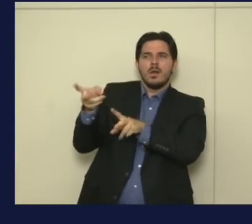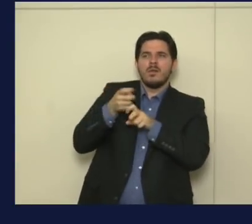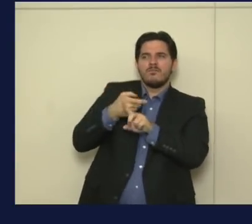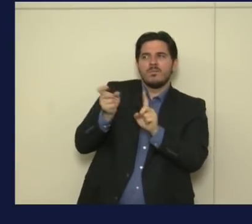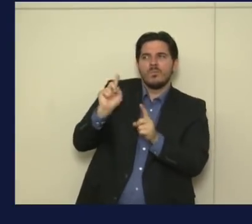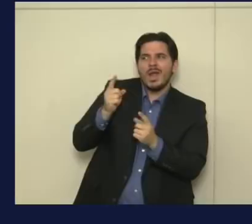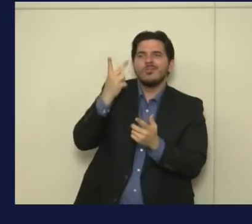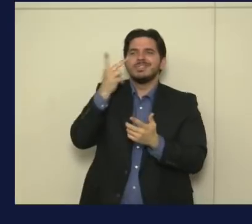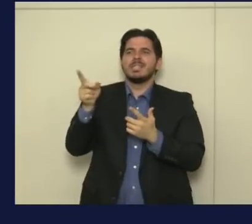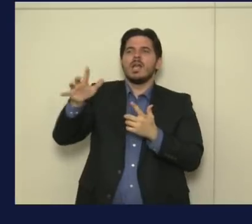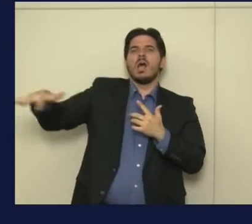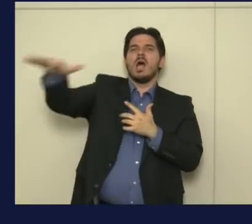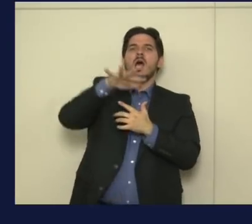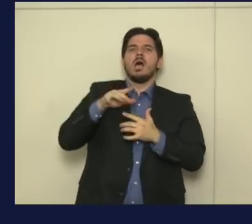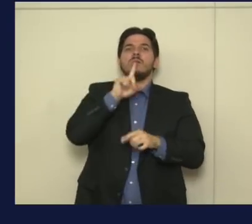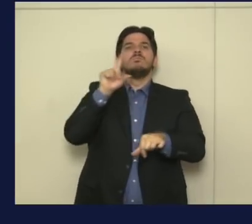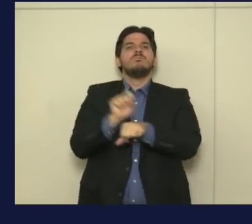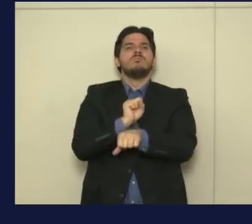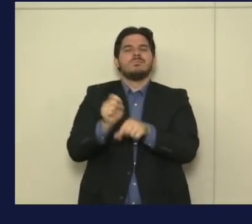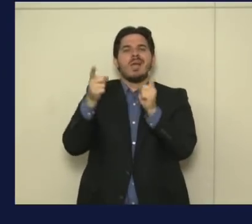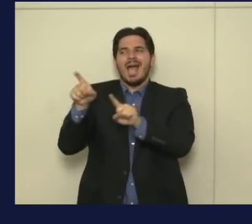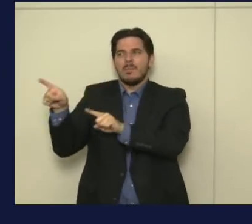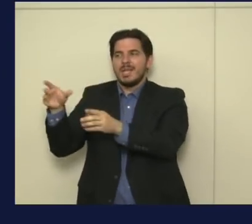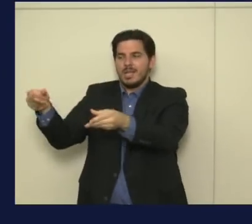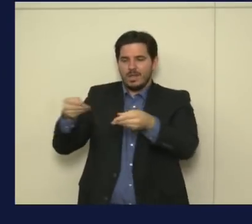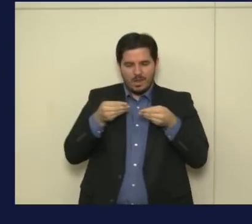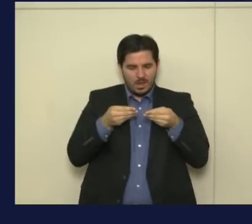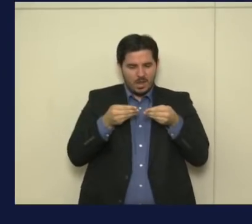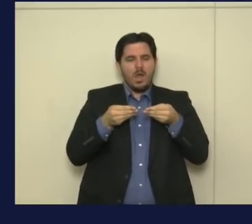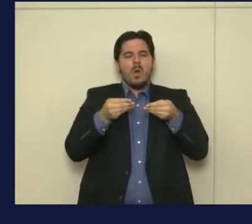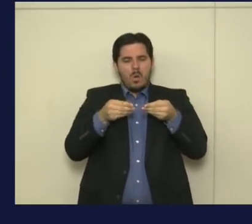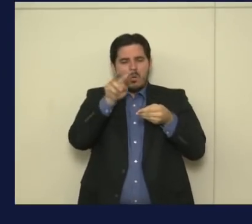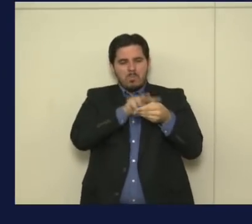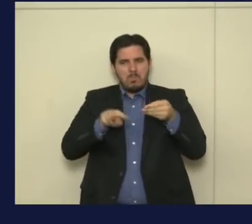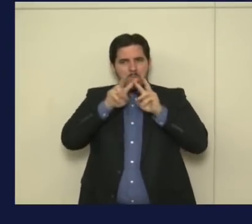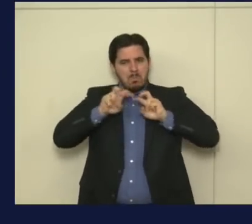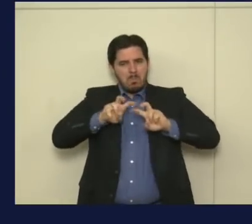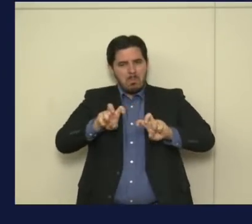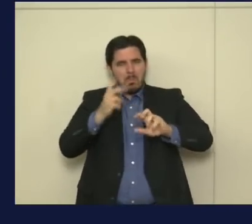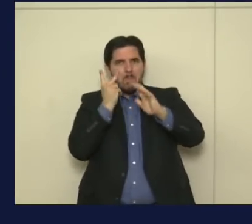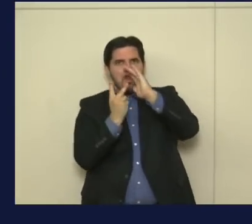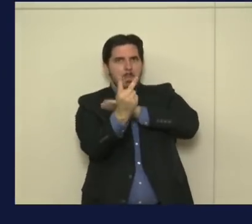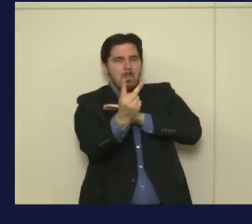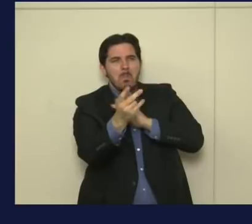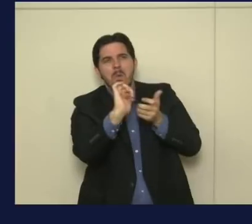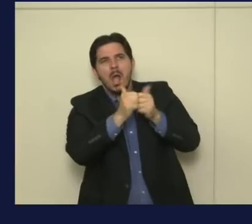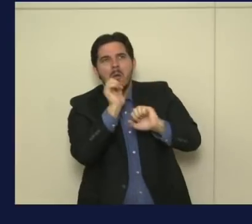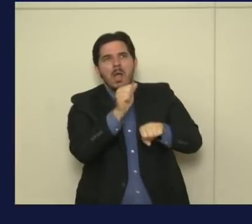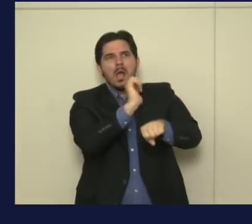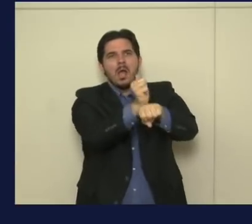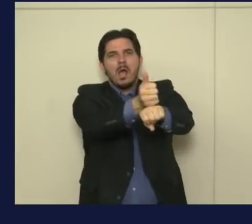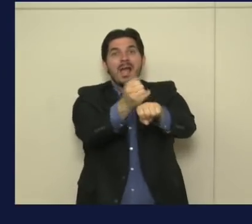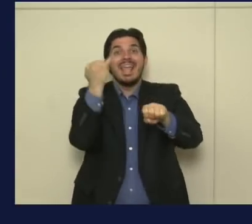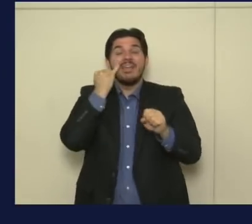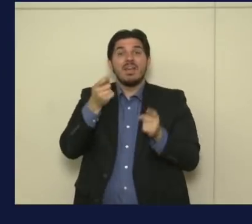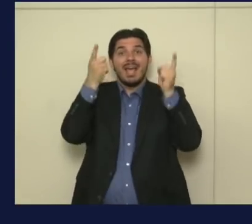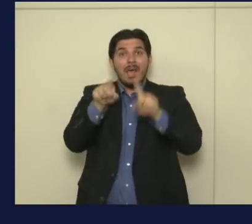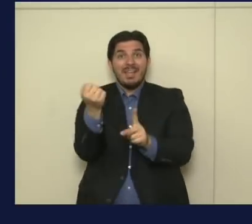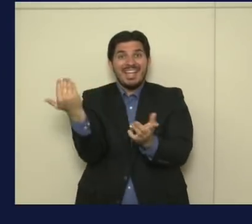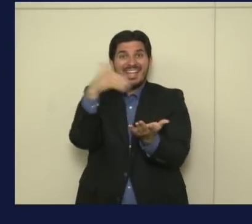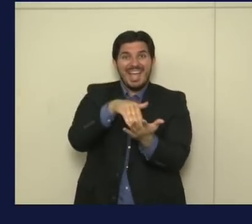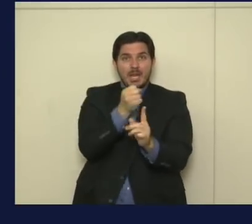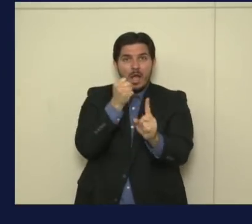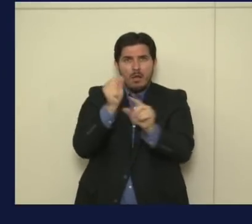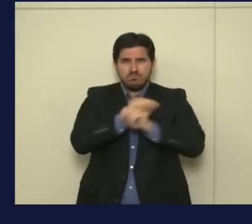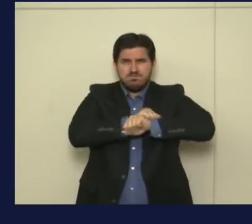happening, what we can project out, and make sure that we can respond to a potential outbreak.